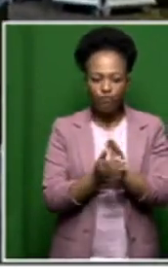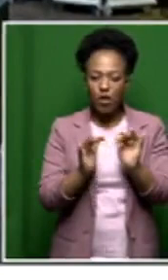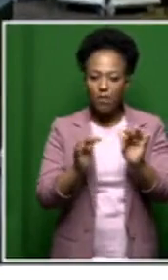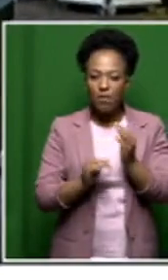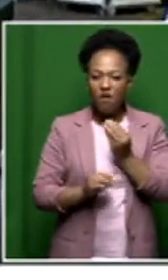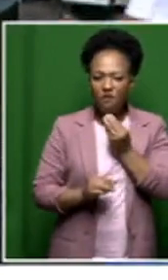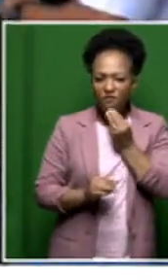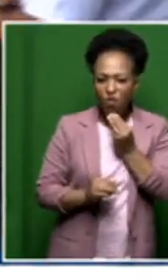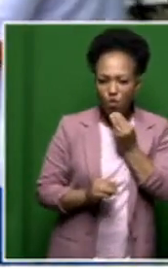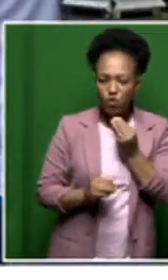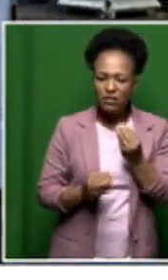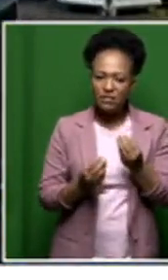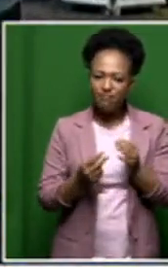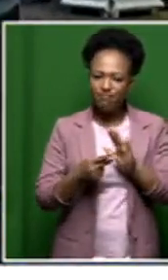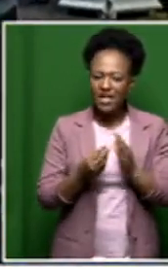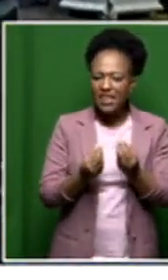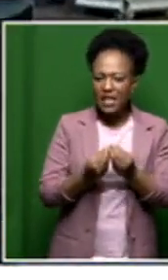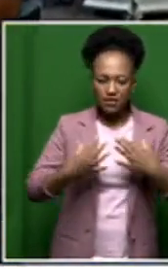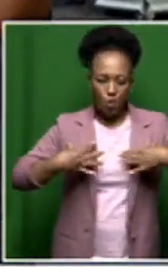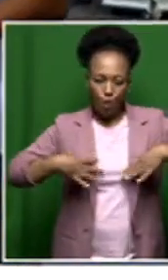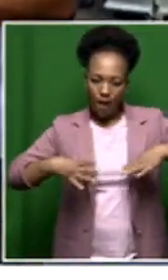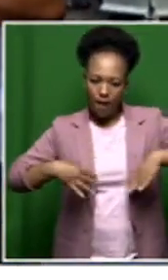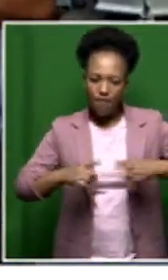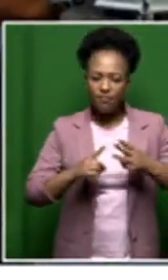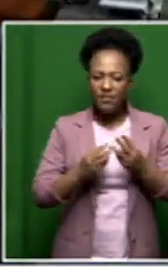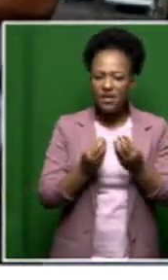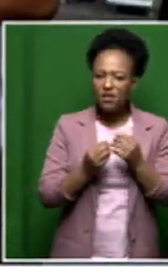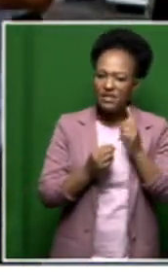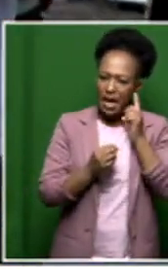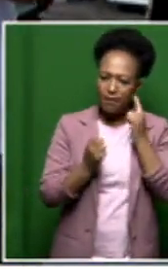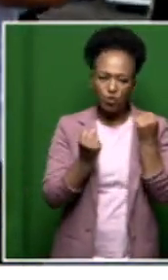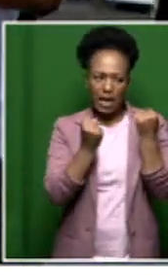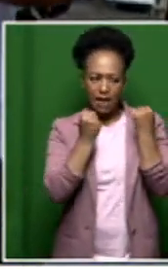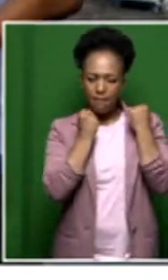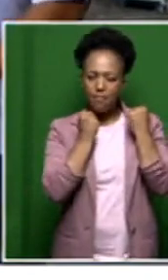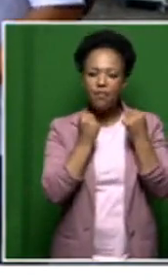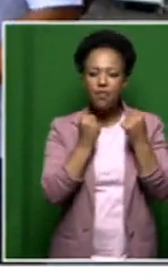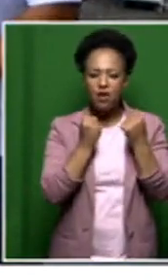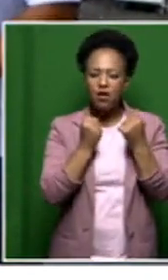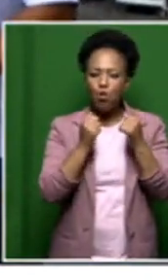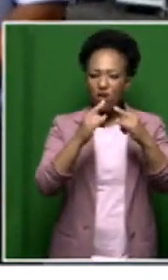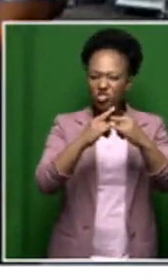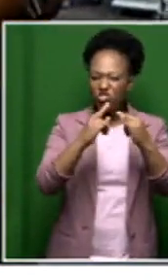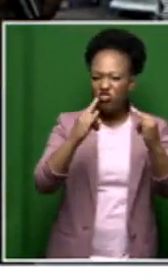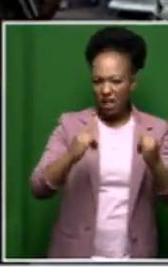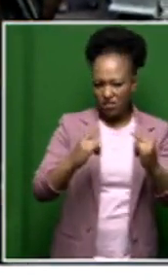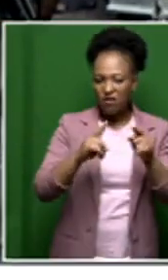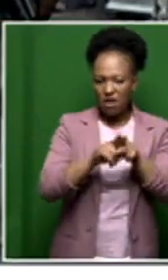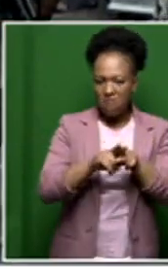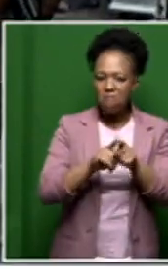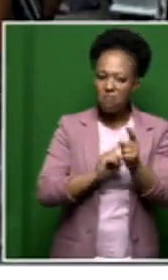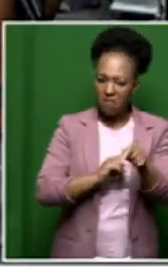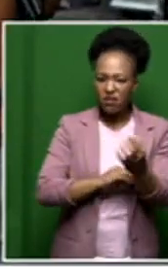food and things to wear, clothes to wear and to sleep. They've got shelters. So through our disaster